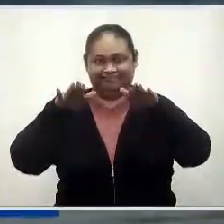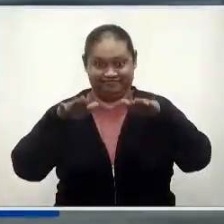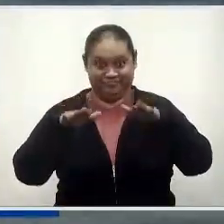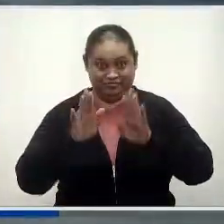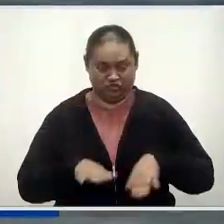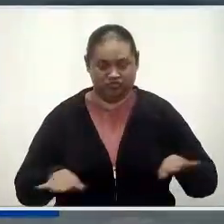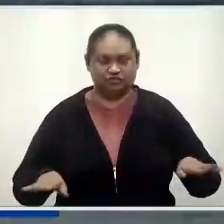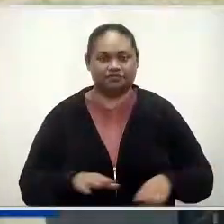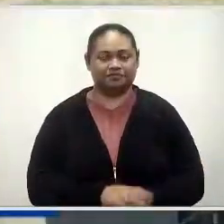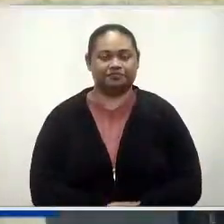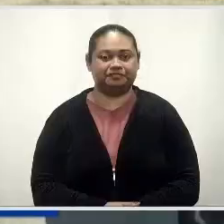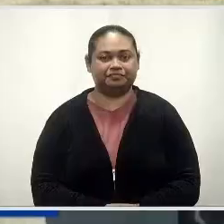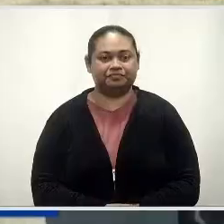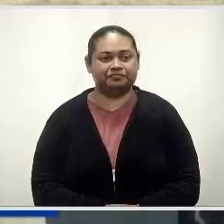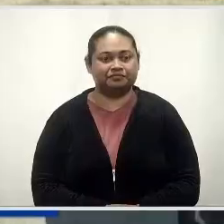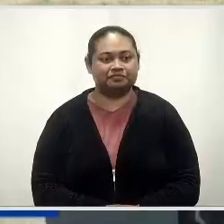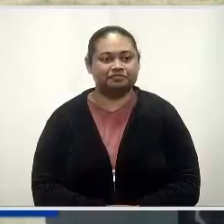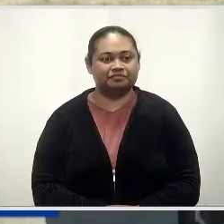my